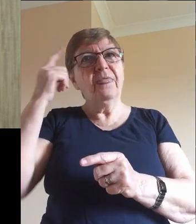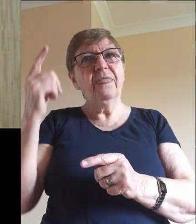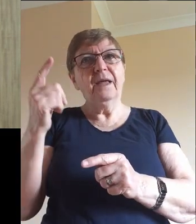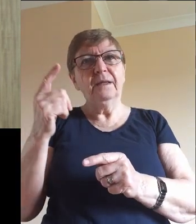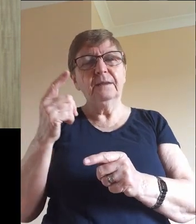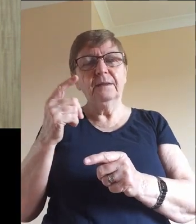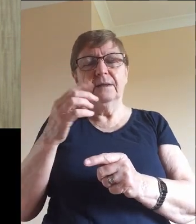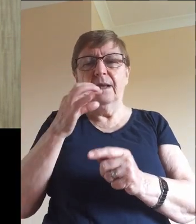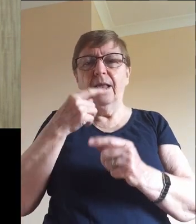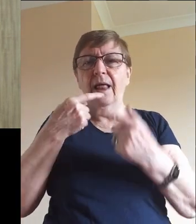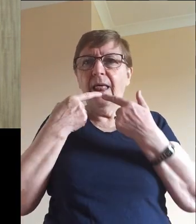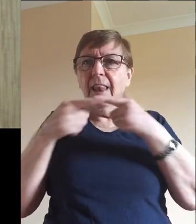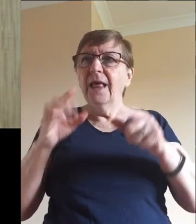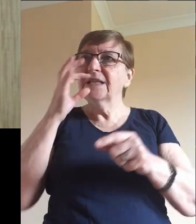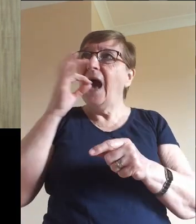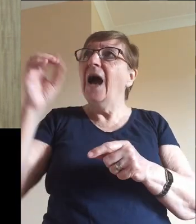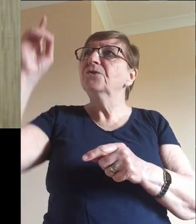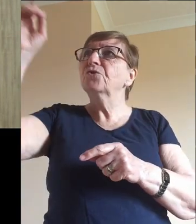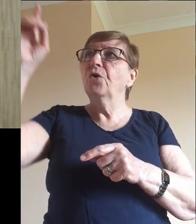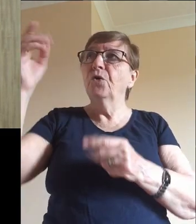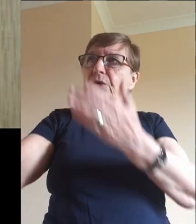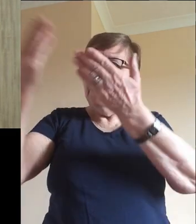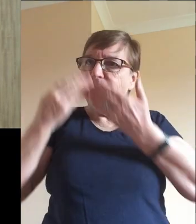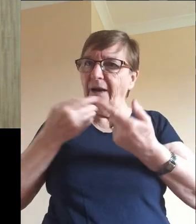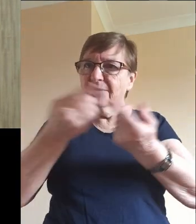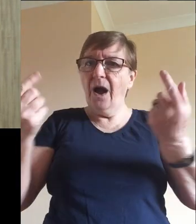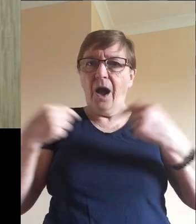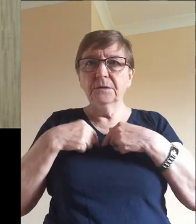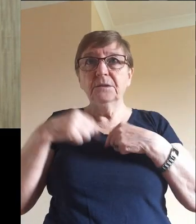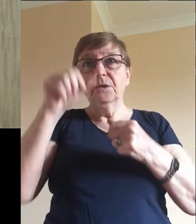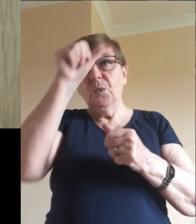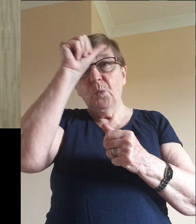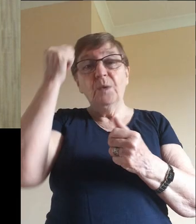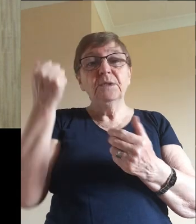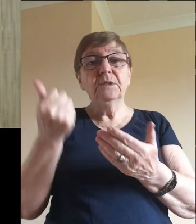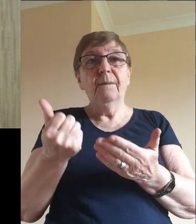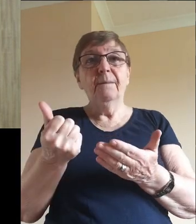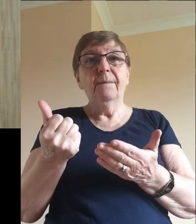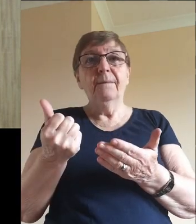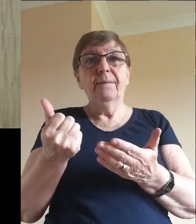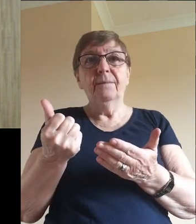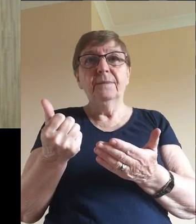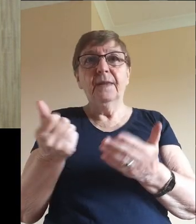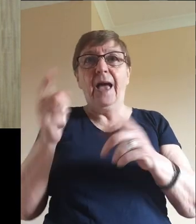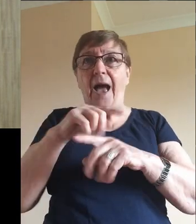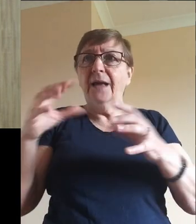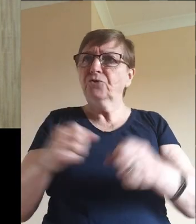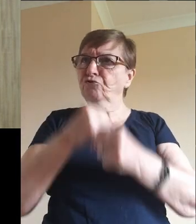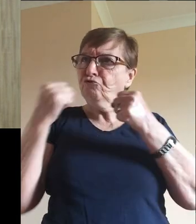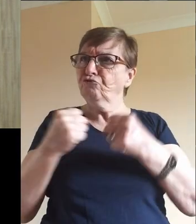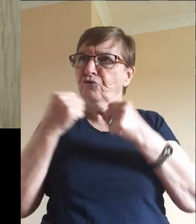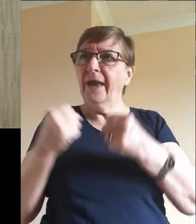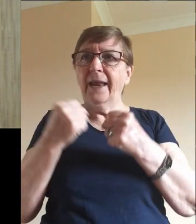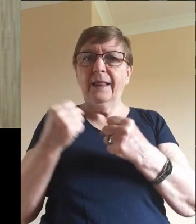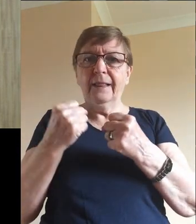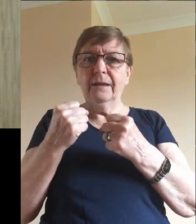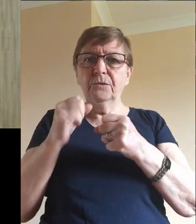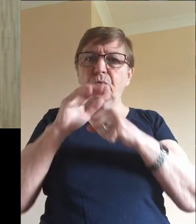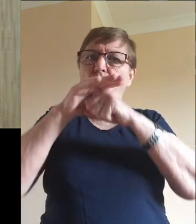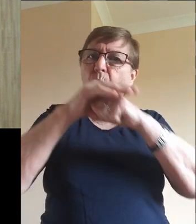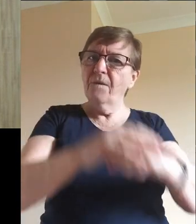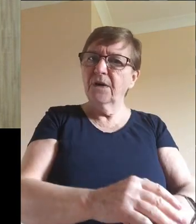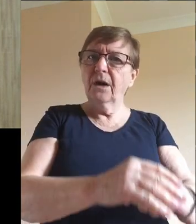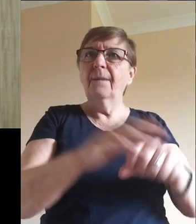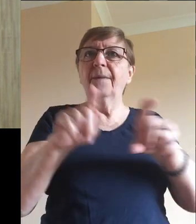Let us ask God to give us both the wisdom and the strength to overcome as